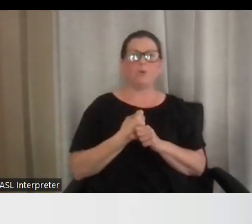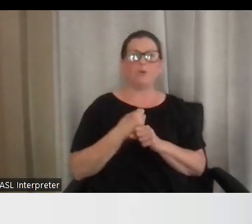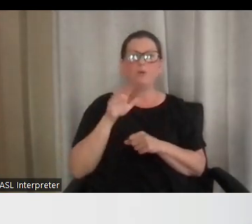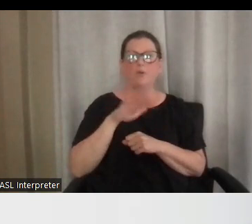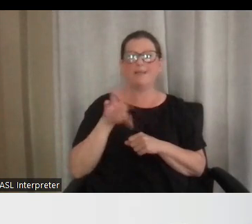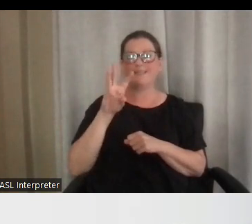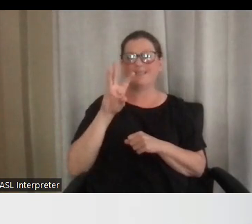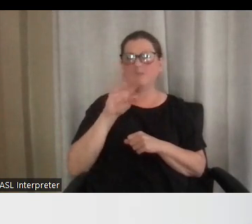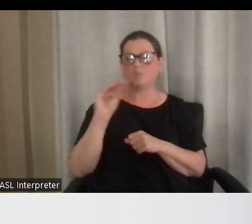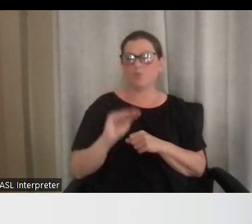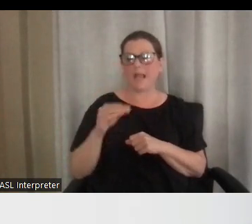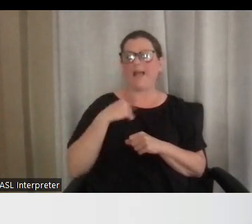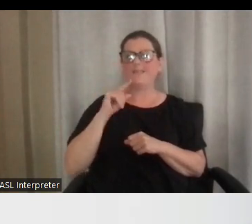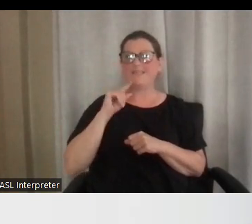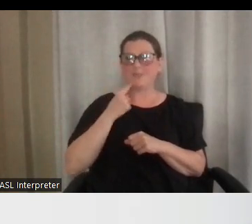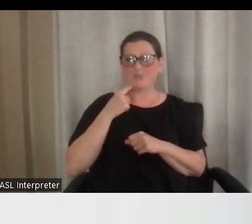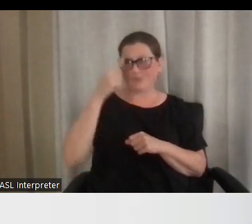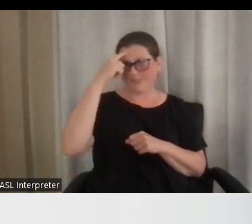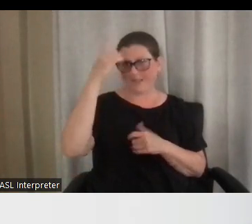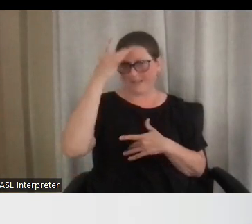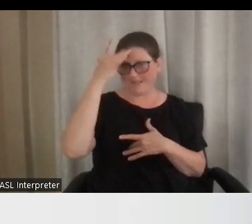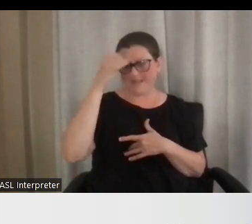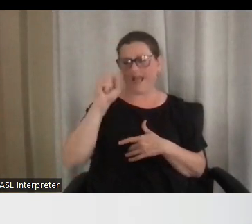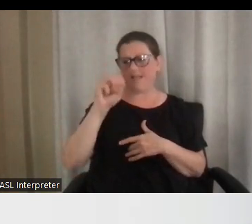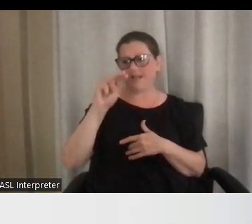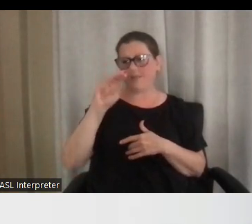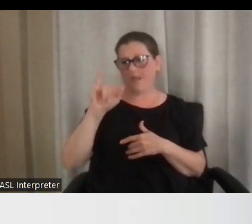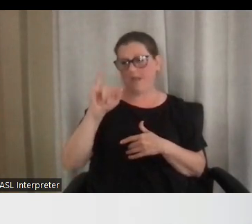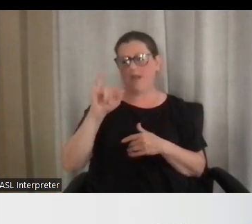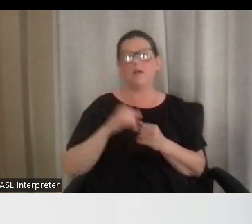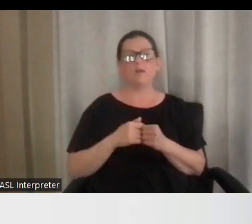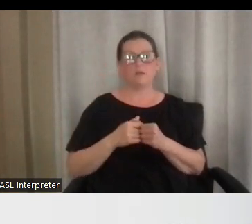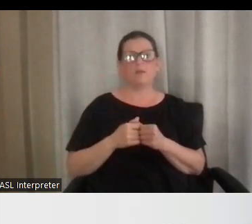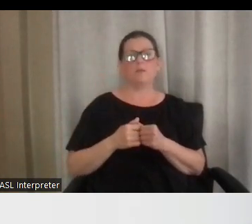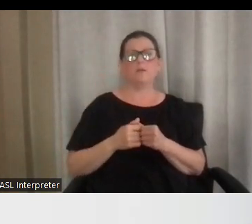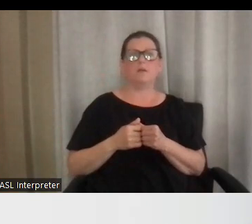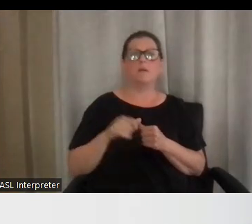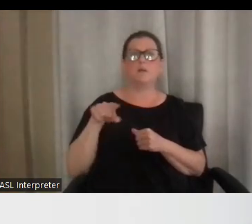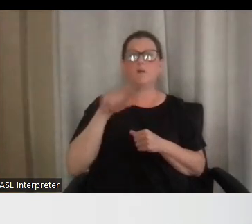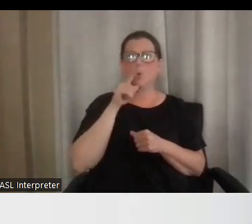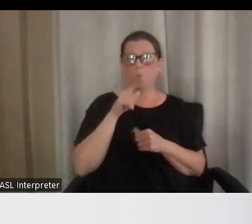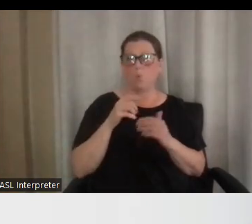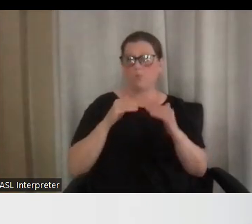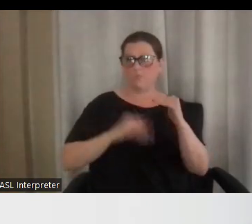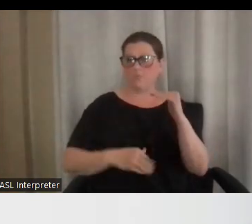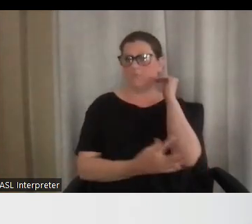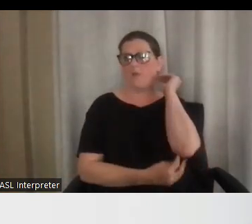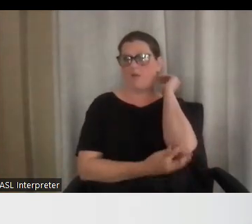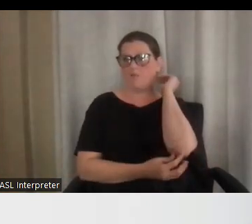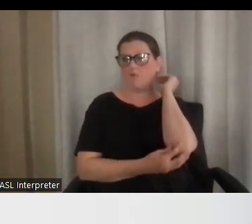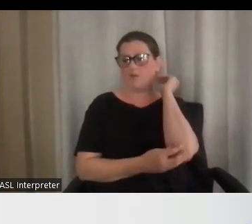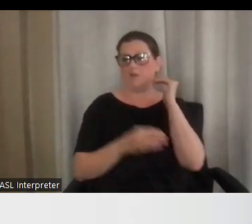6% have a serious mental illness or SMI. And in those who live below the poverty